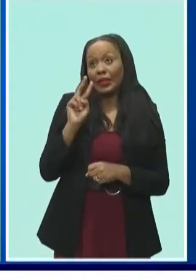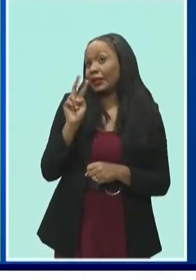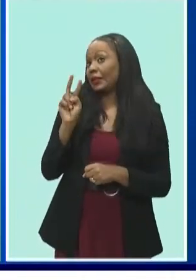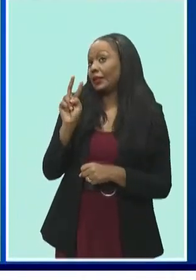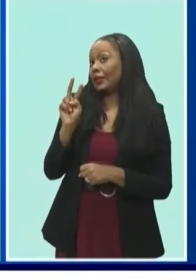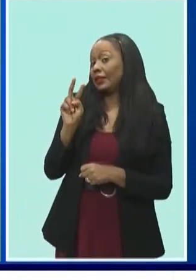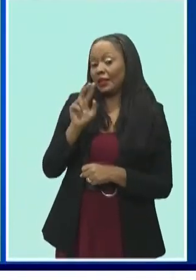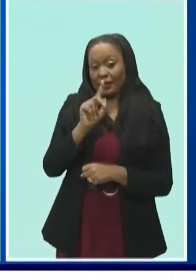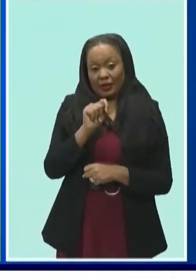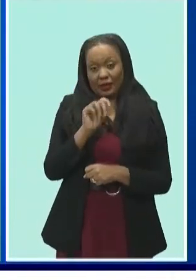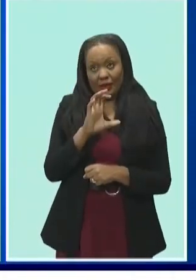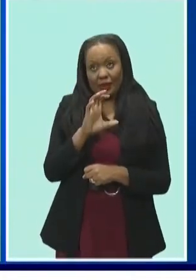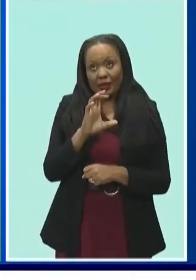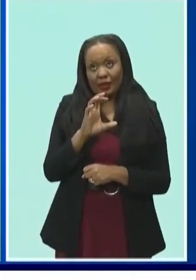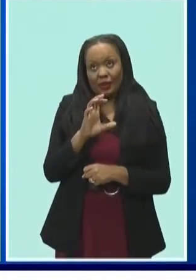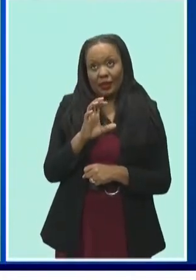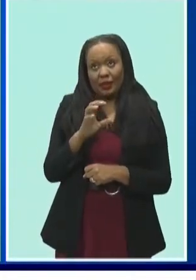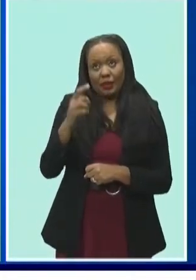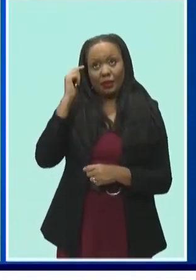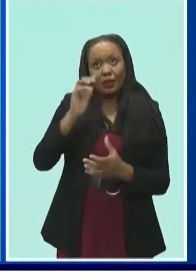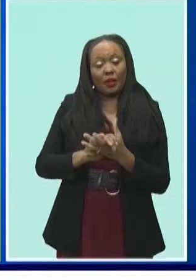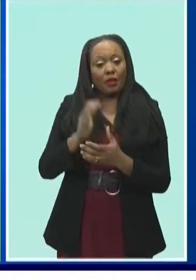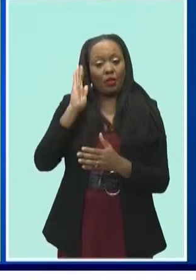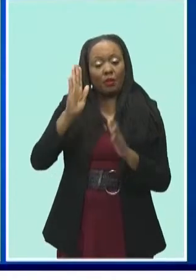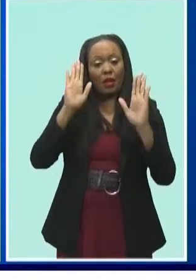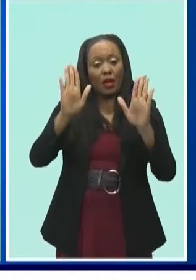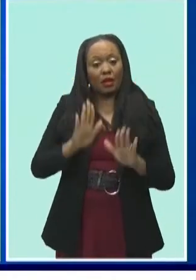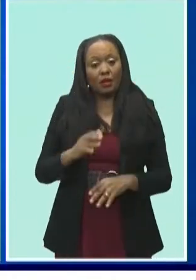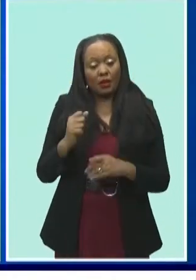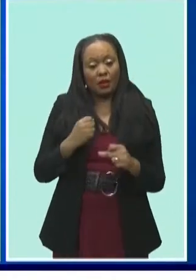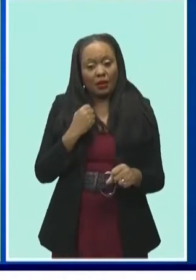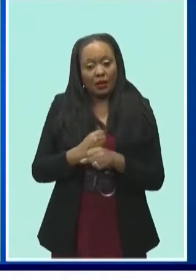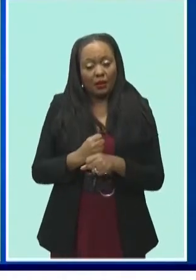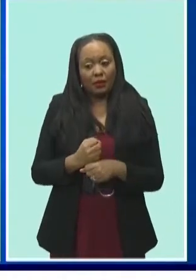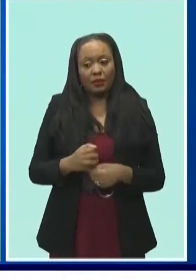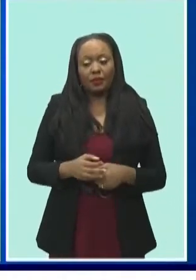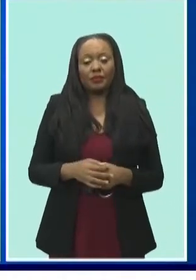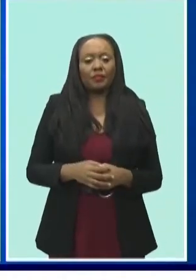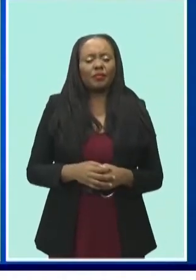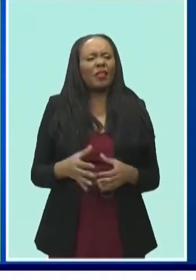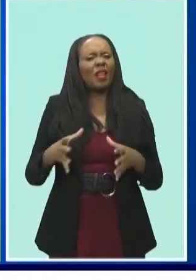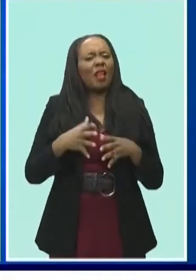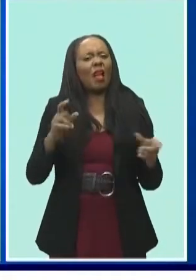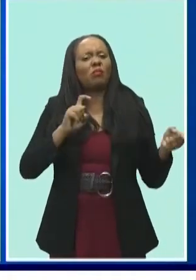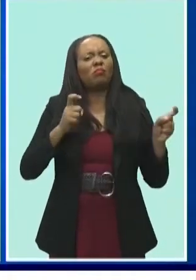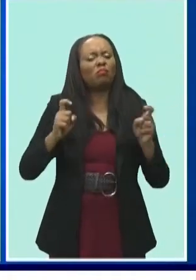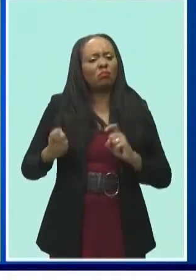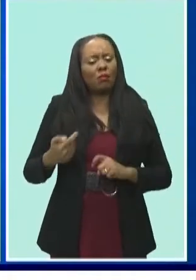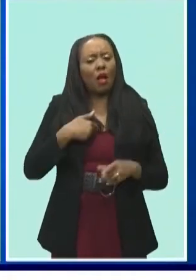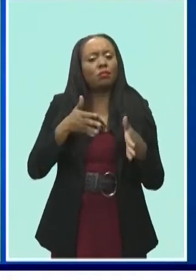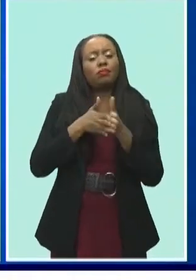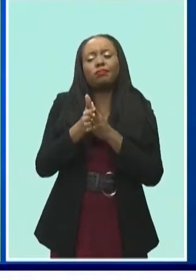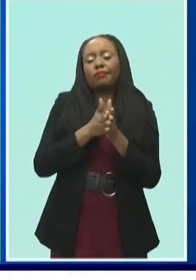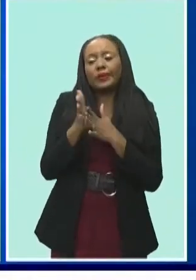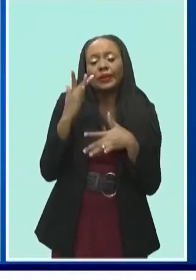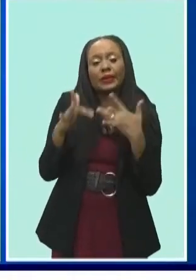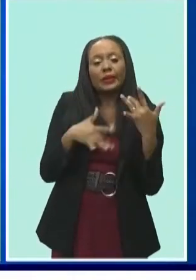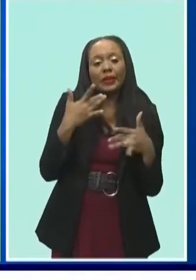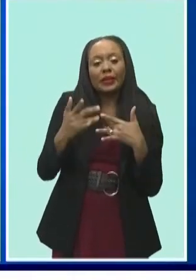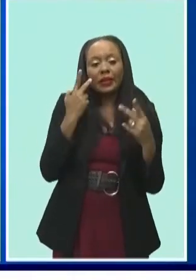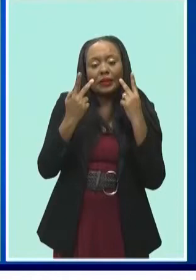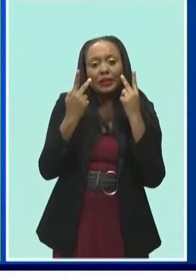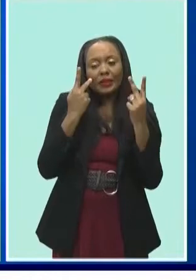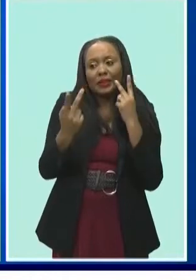Coward believes it will be an excellent year. There are a number of changes in place. I'm looking forward to see how they're going to work